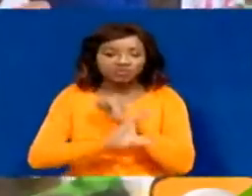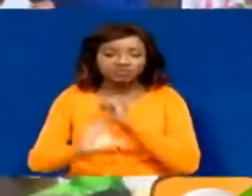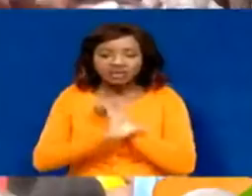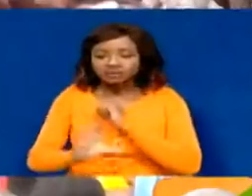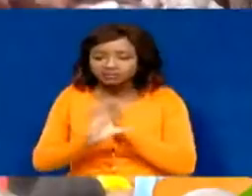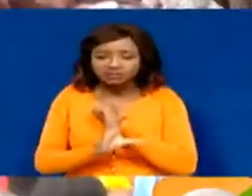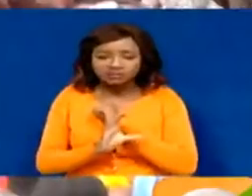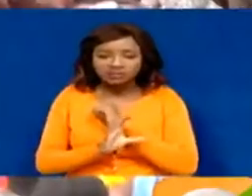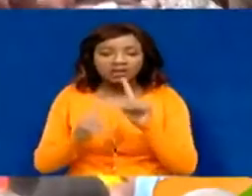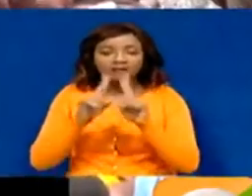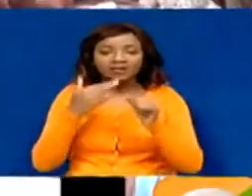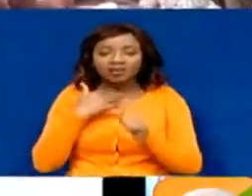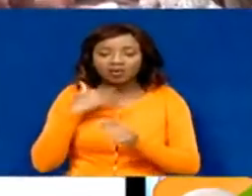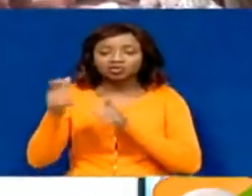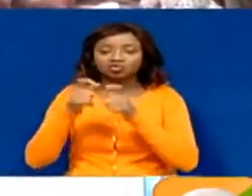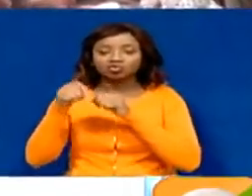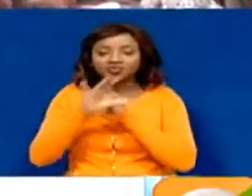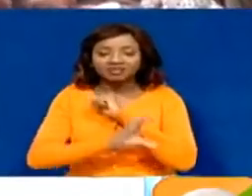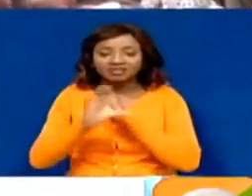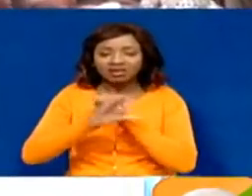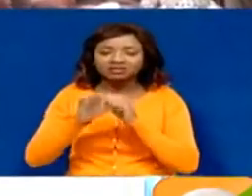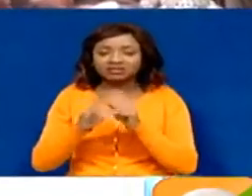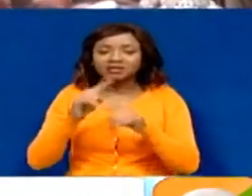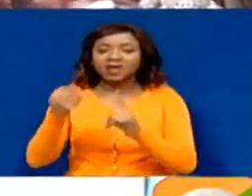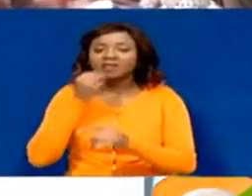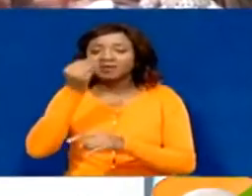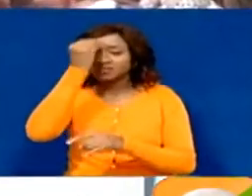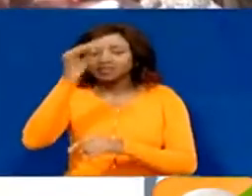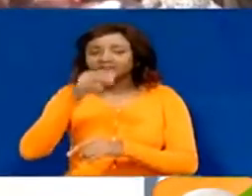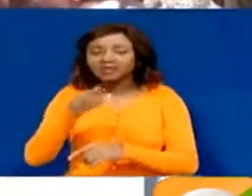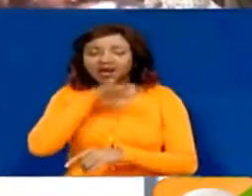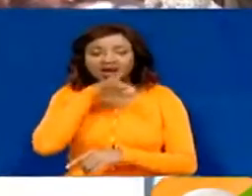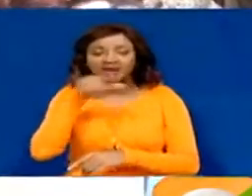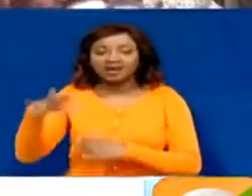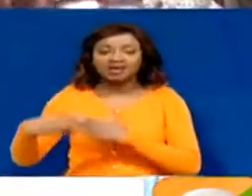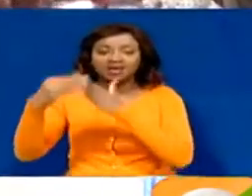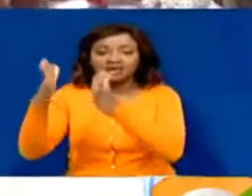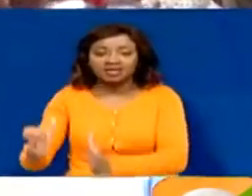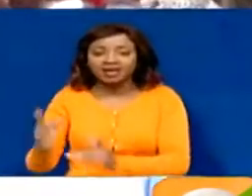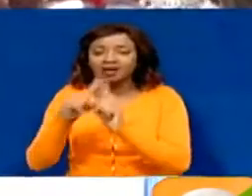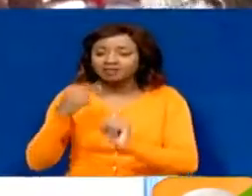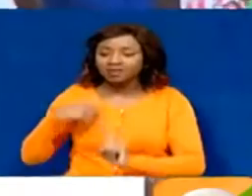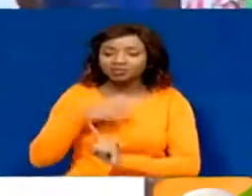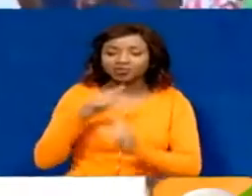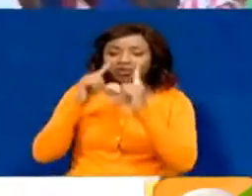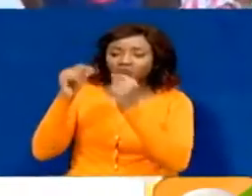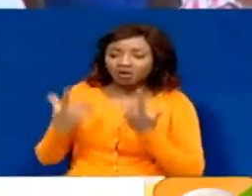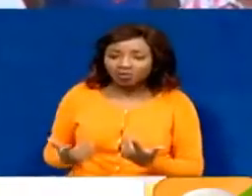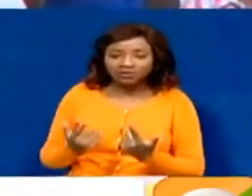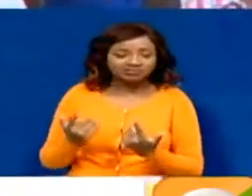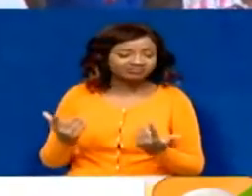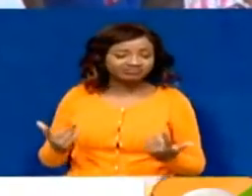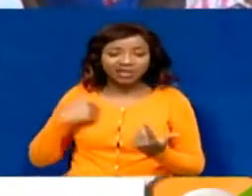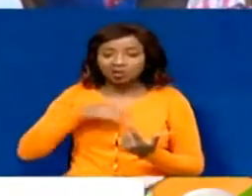country. They want to run Kenya from behind, and we are telling them there is no way Kenyans